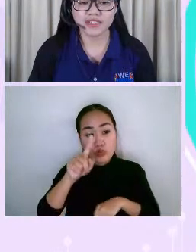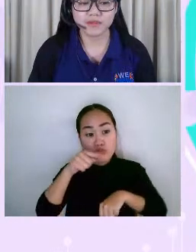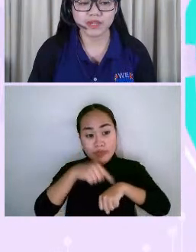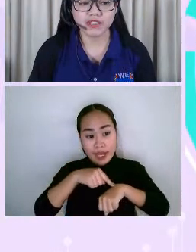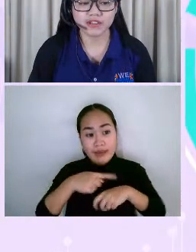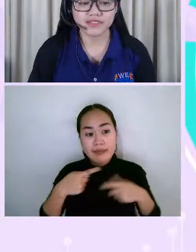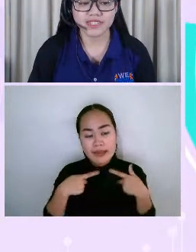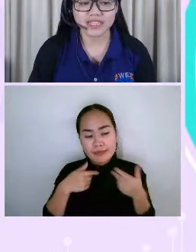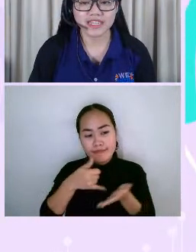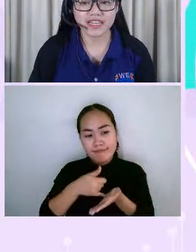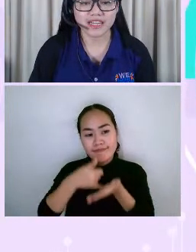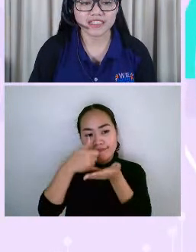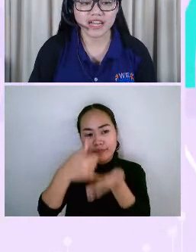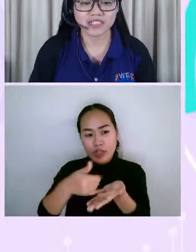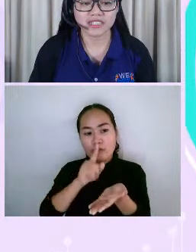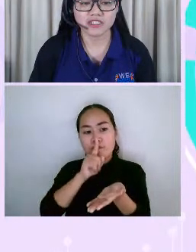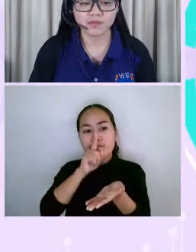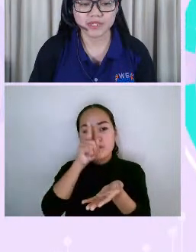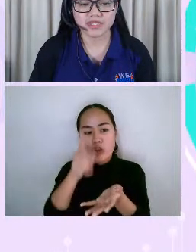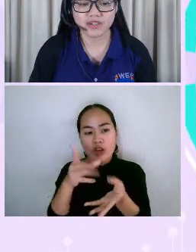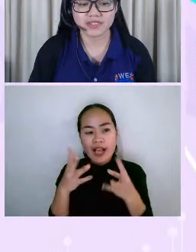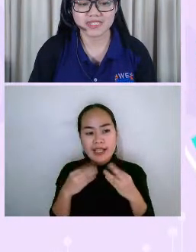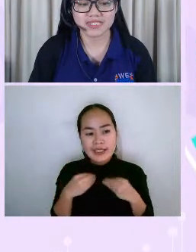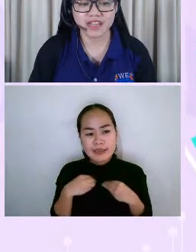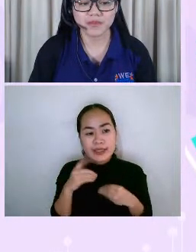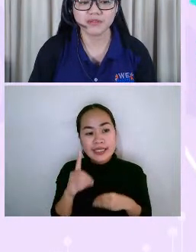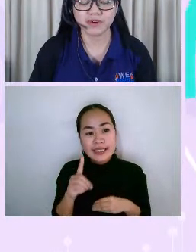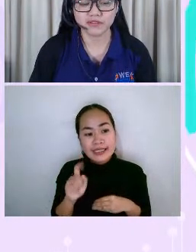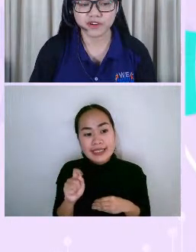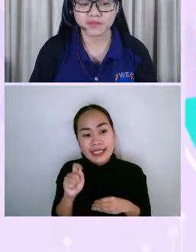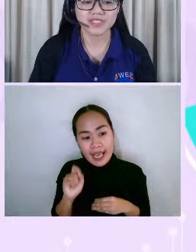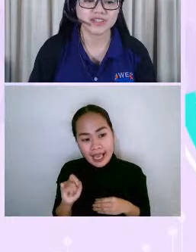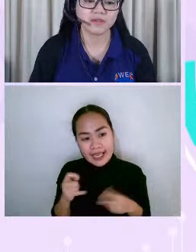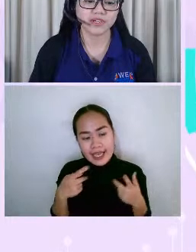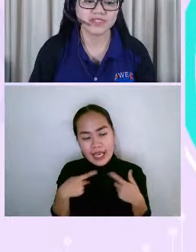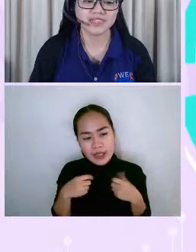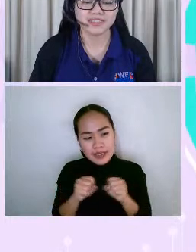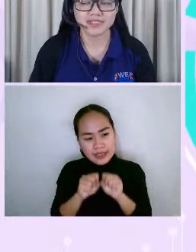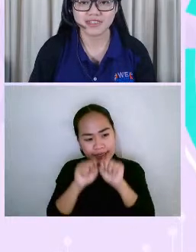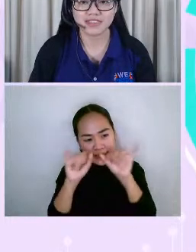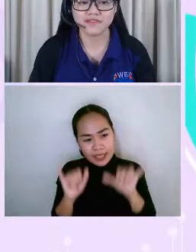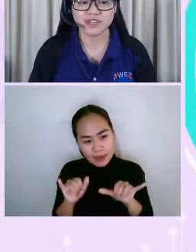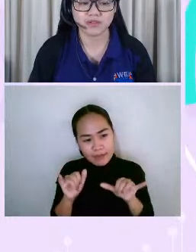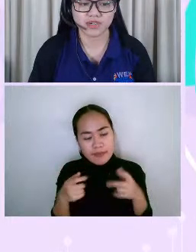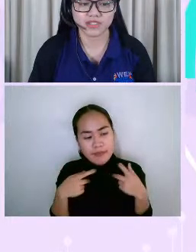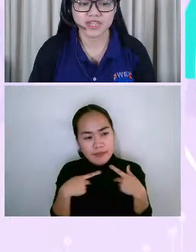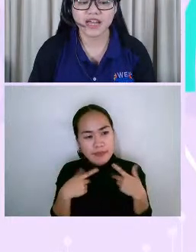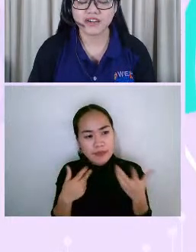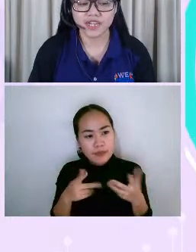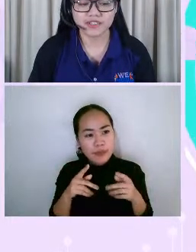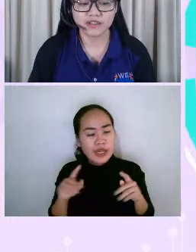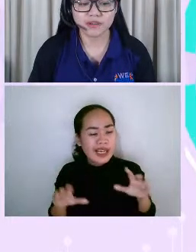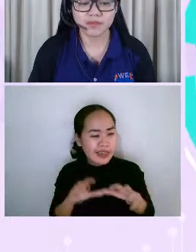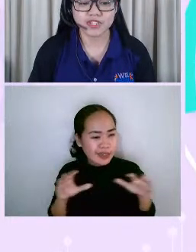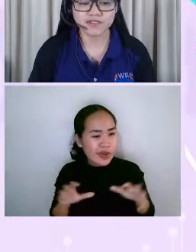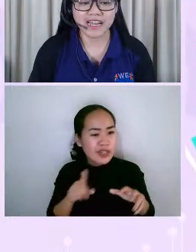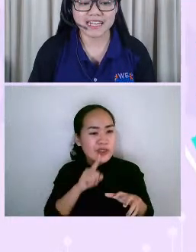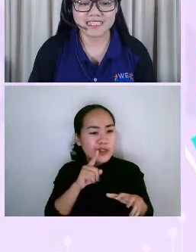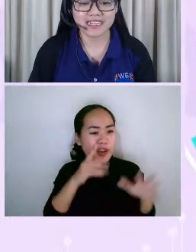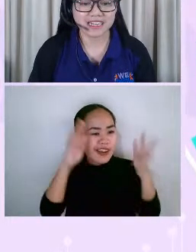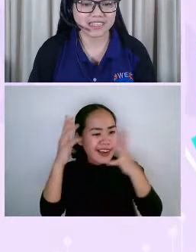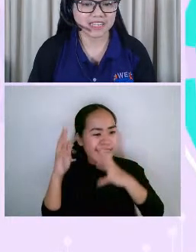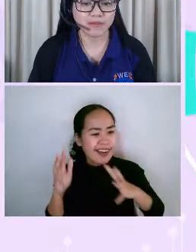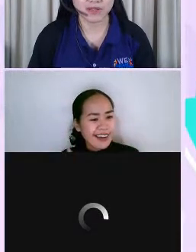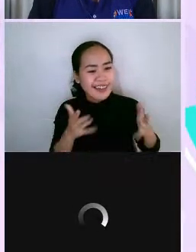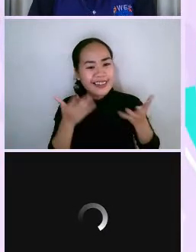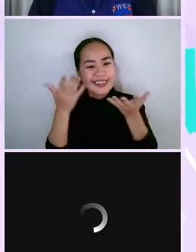and a recipient of the DTI National Sprints or System on Performance Rewards and Incentives Awards. Round of applause for